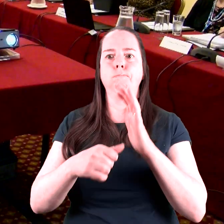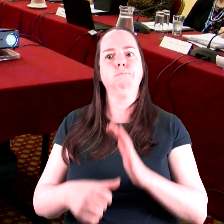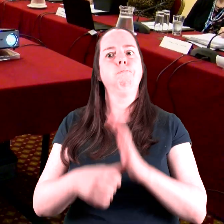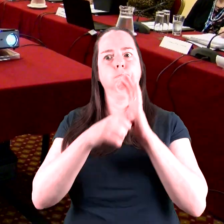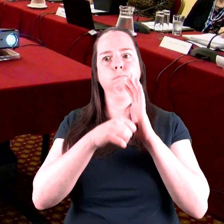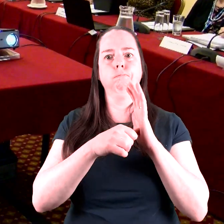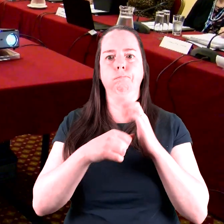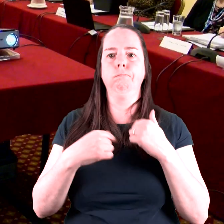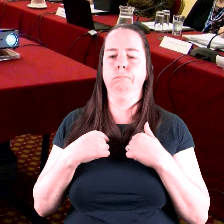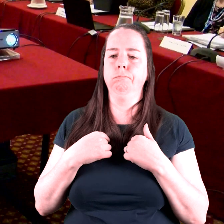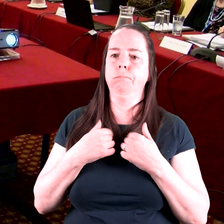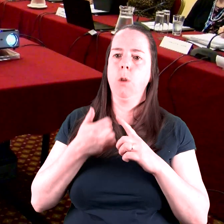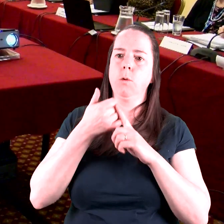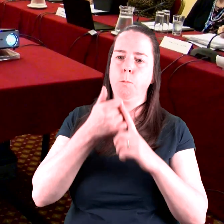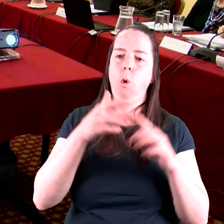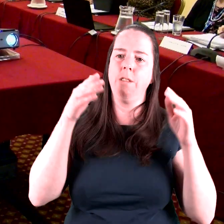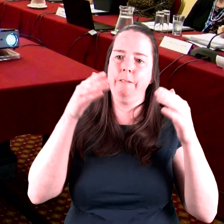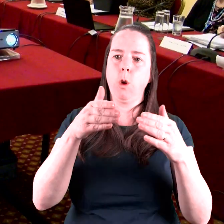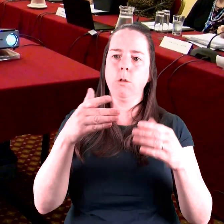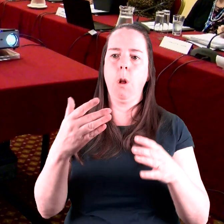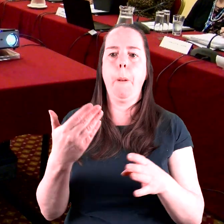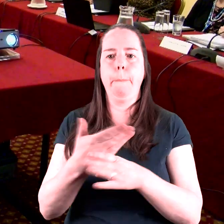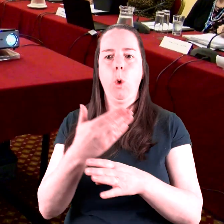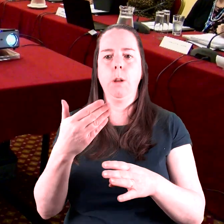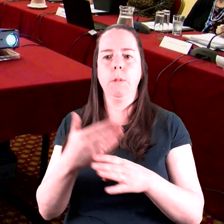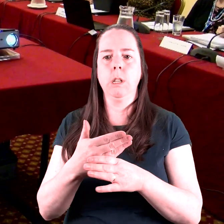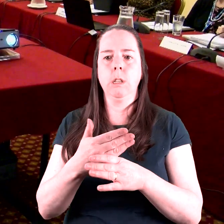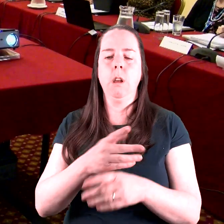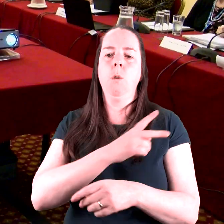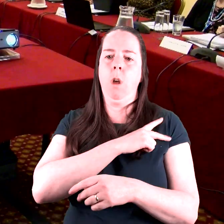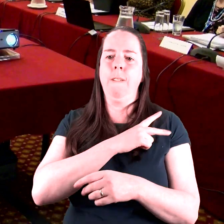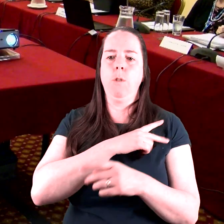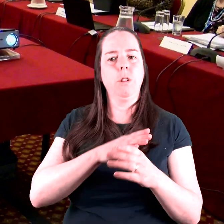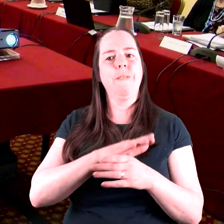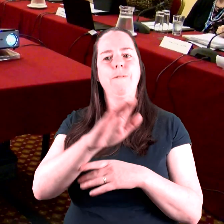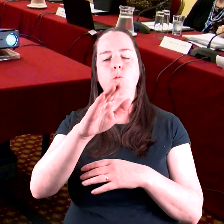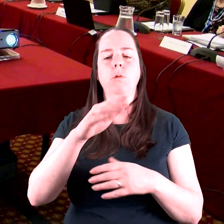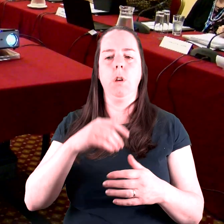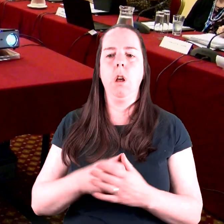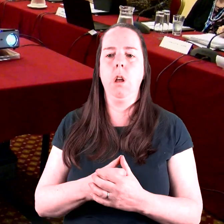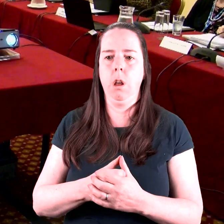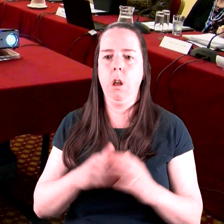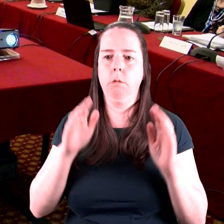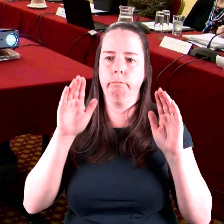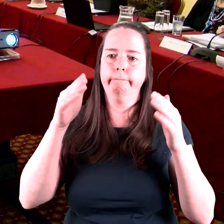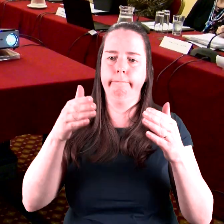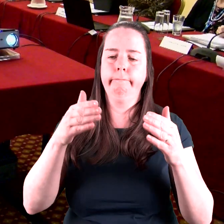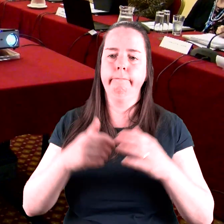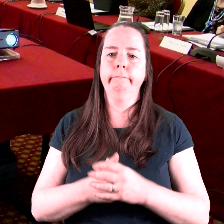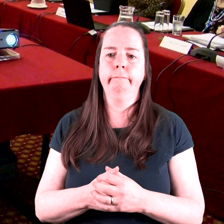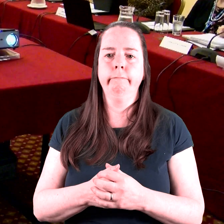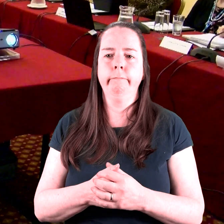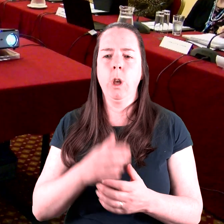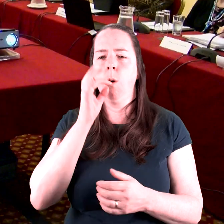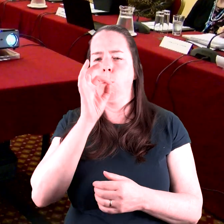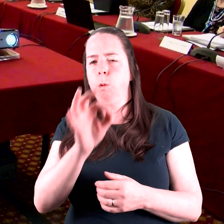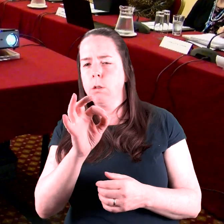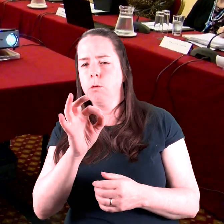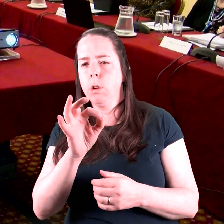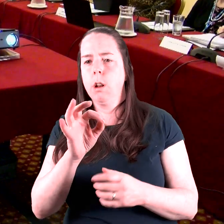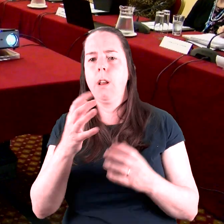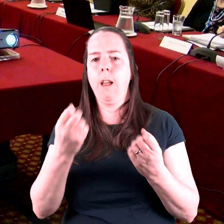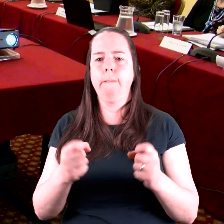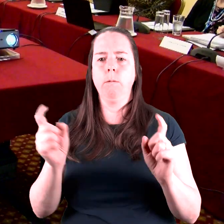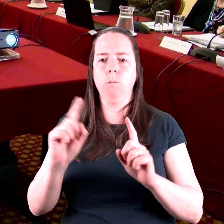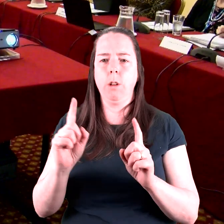very impressed with it, and I would certainly support the focus on employment and workforce for the future. The question